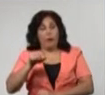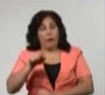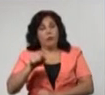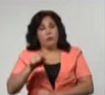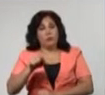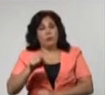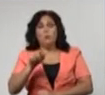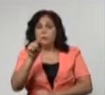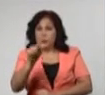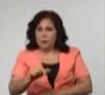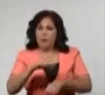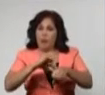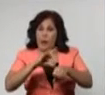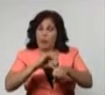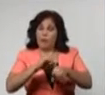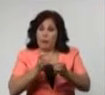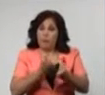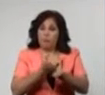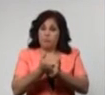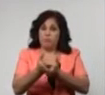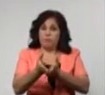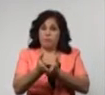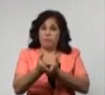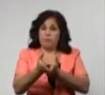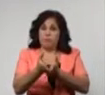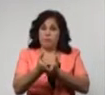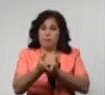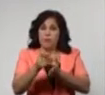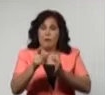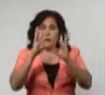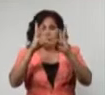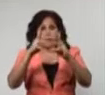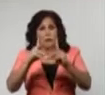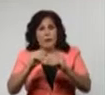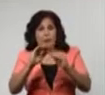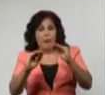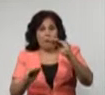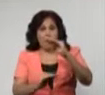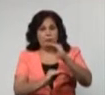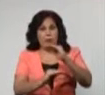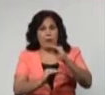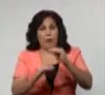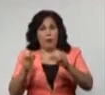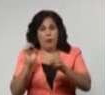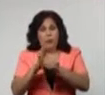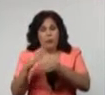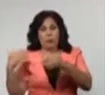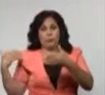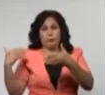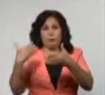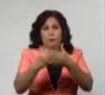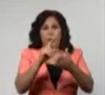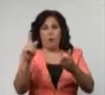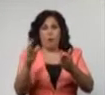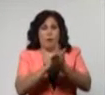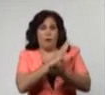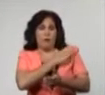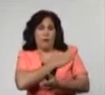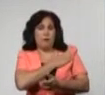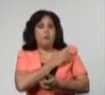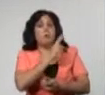125 are suspected cases and 122 are laboratory confirmed